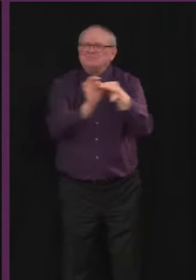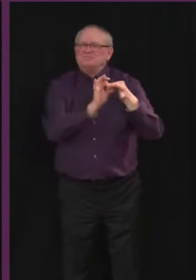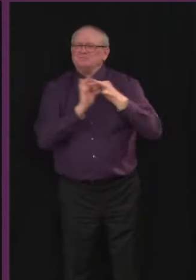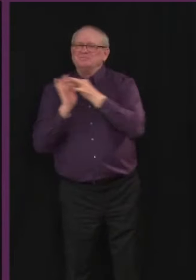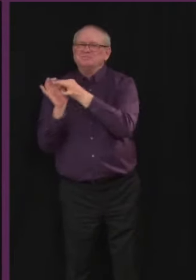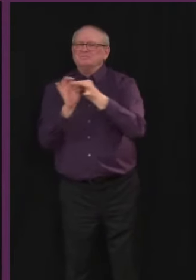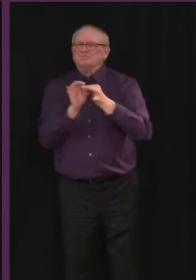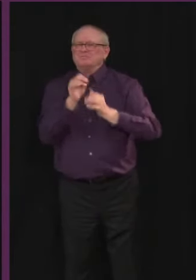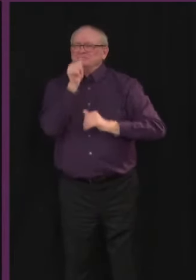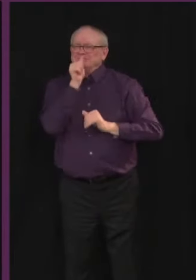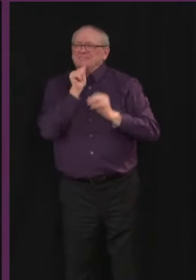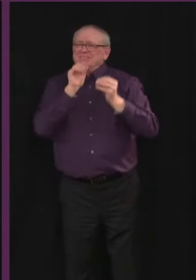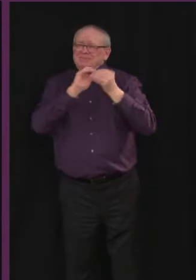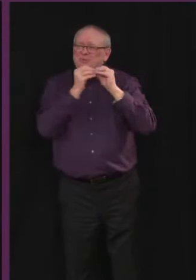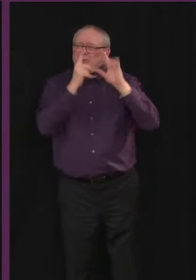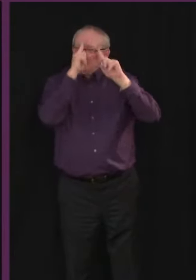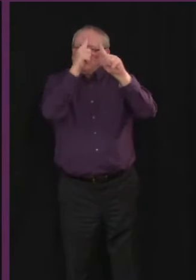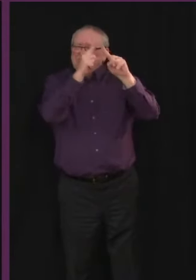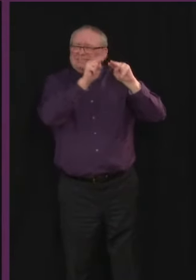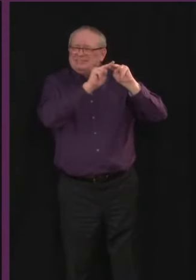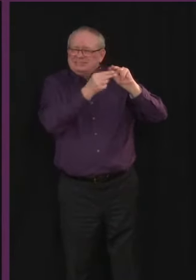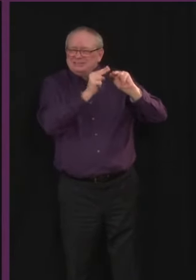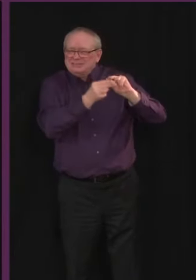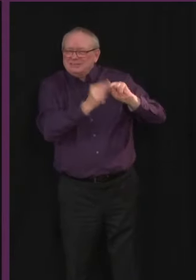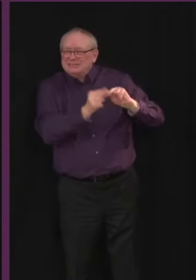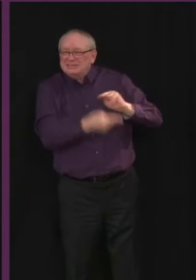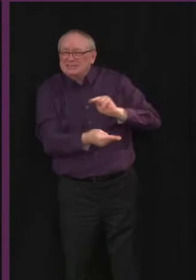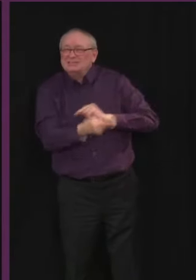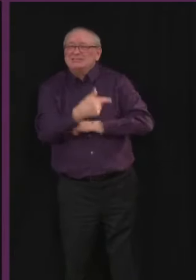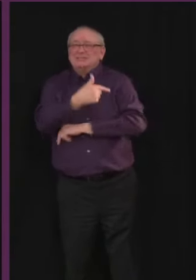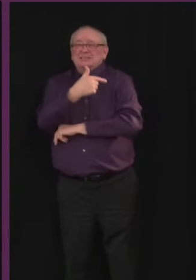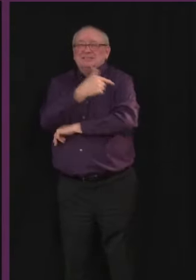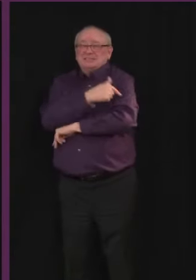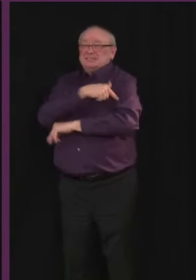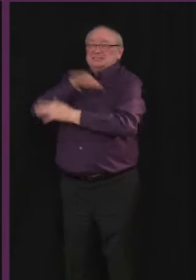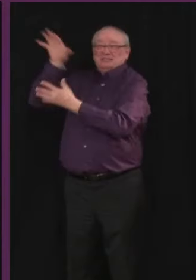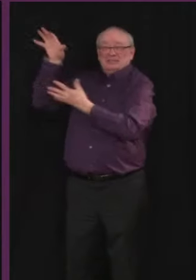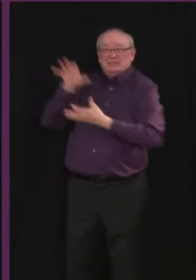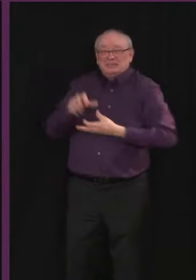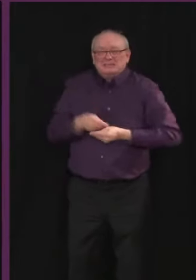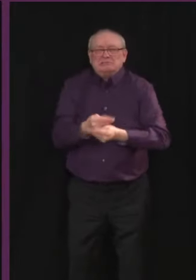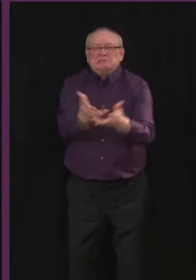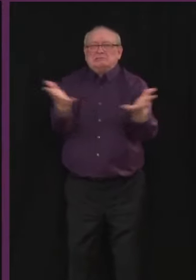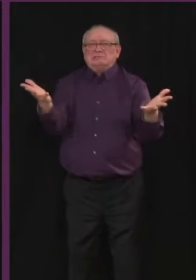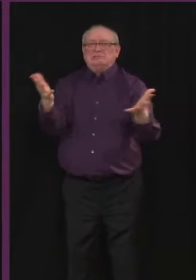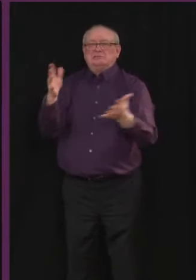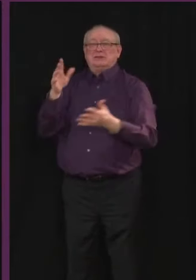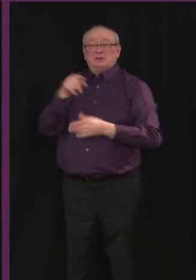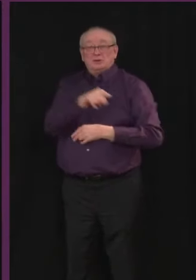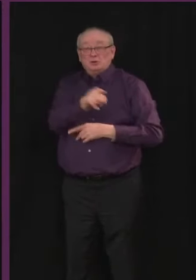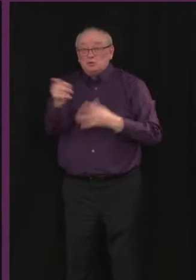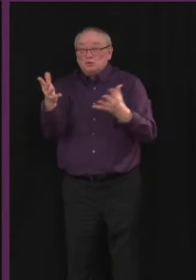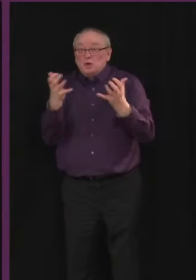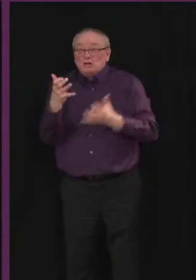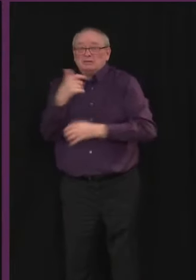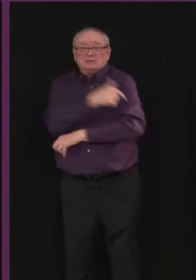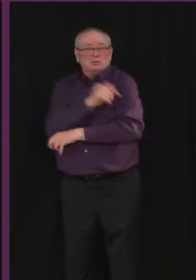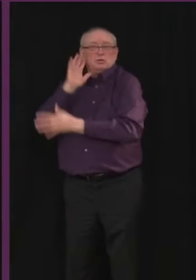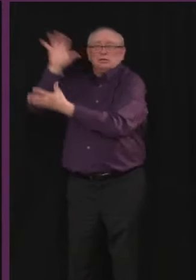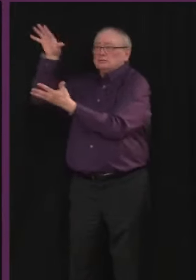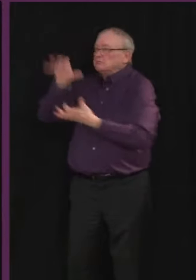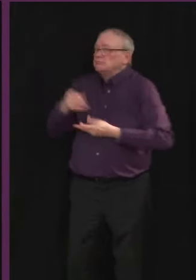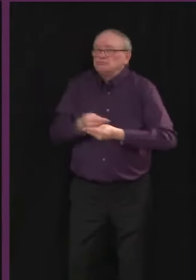until vaccines are here for everyone who wants them, and we can celebrate what we have accomplished together. lives